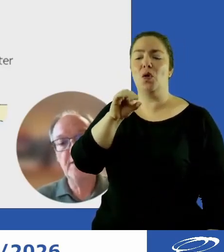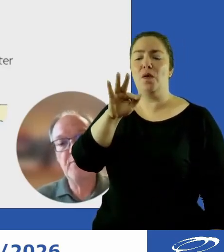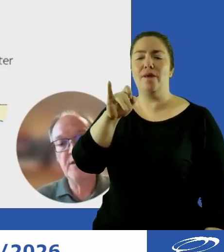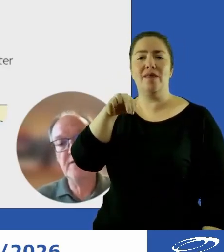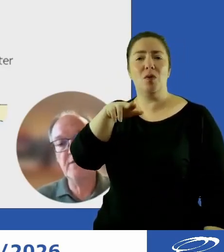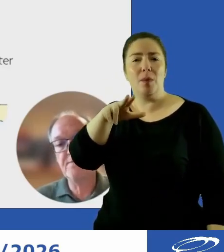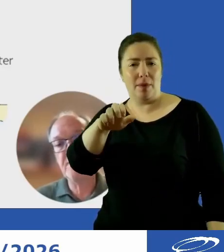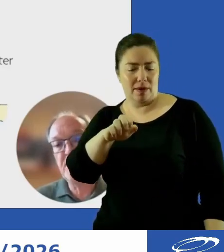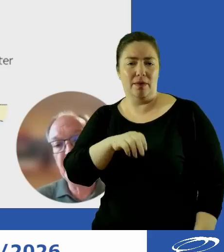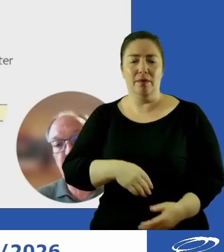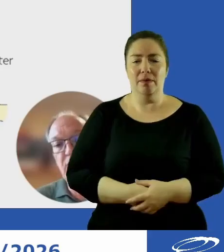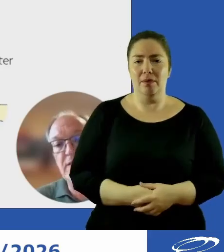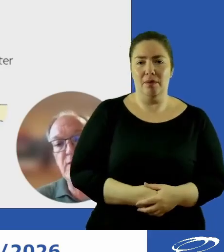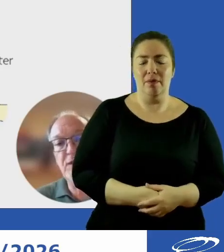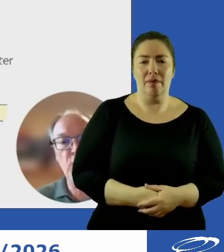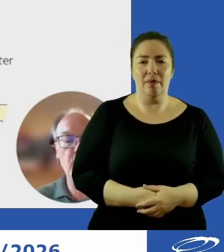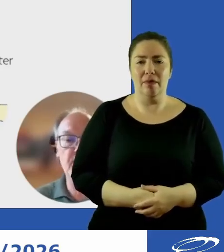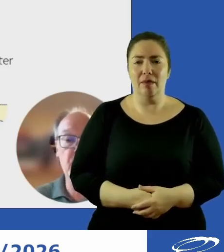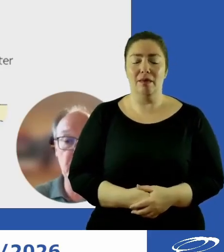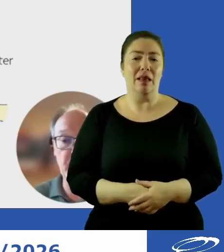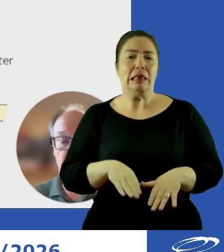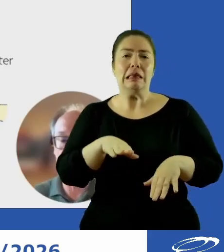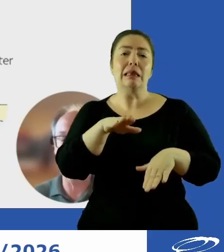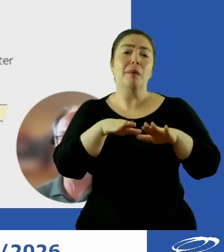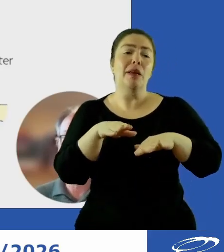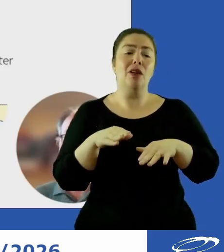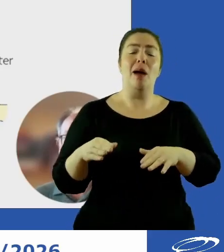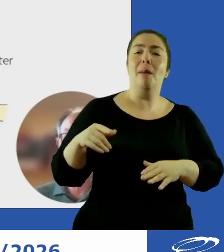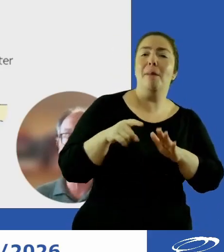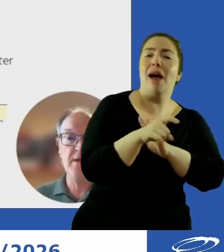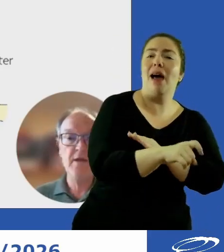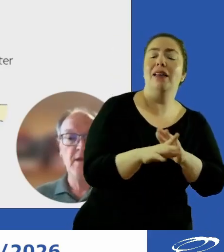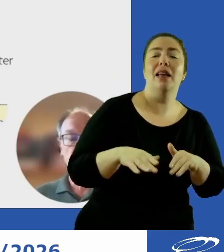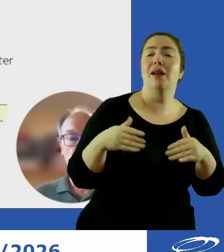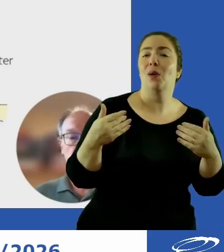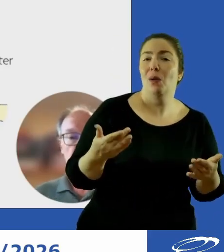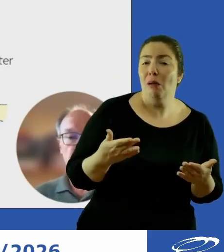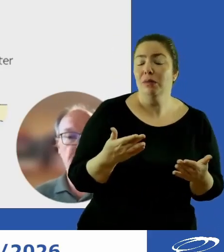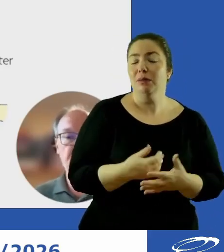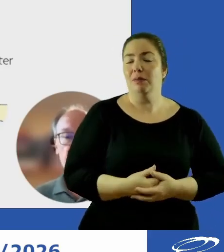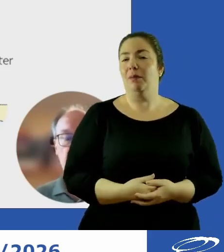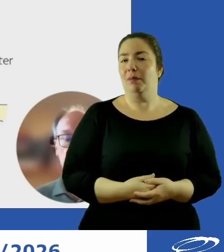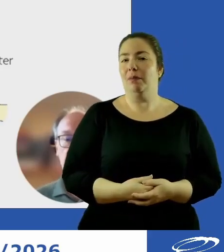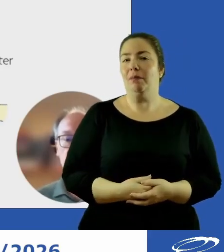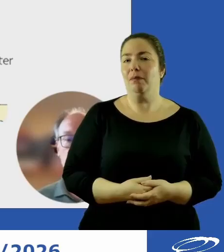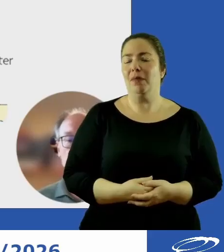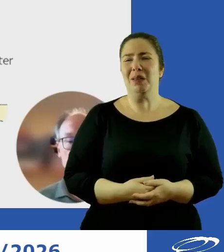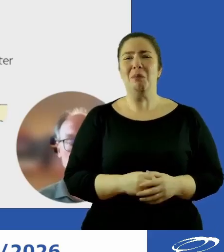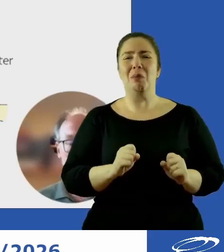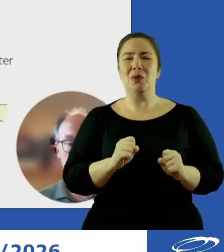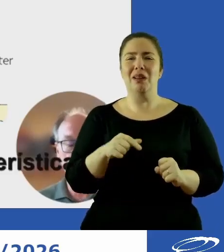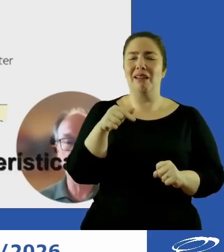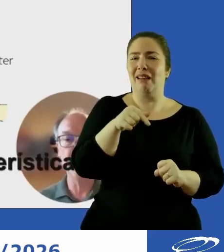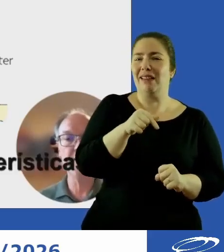the presence of some bacteria that we know as persistent bacteria. This bacteria have a significantly much